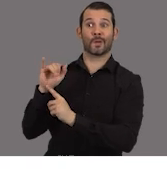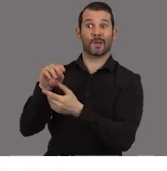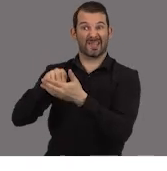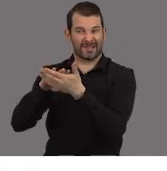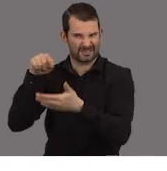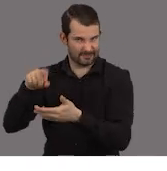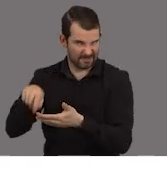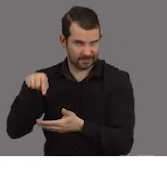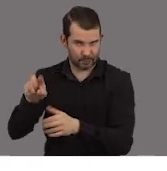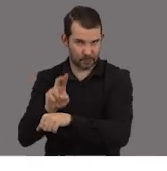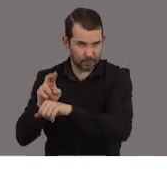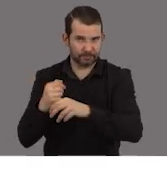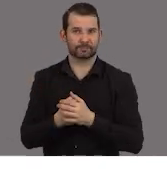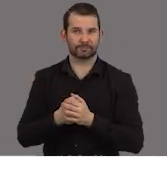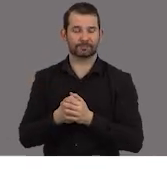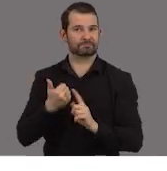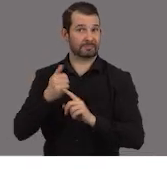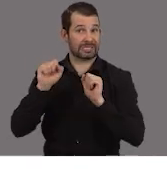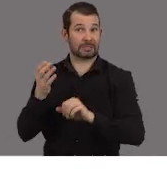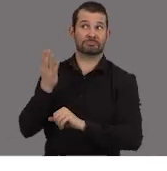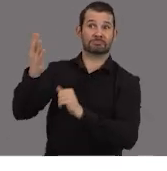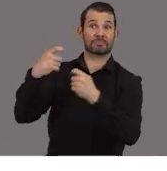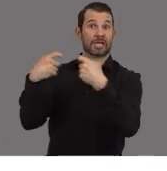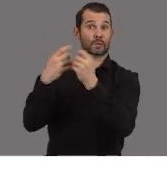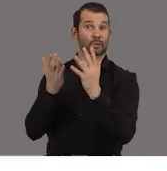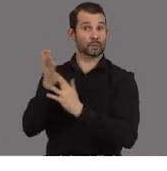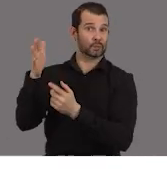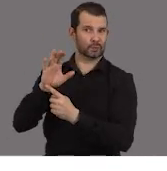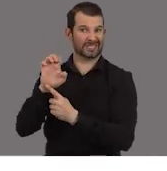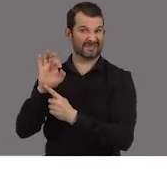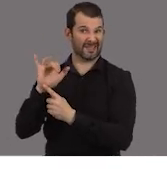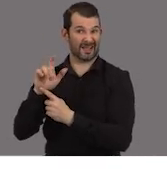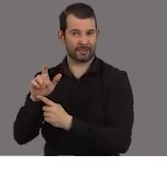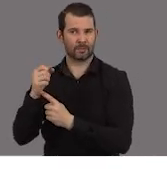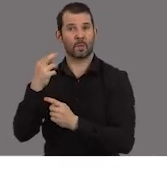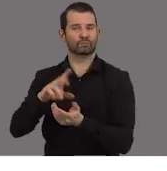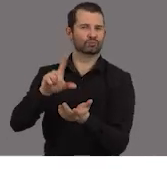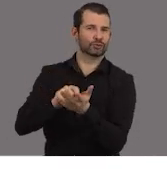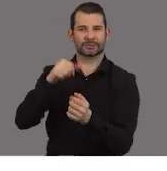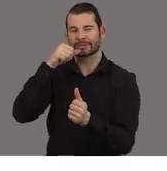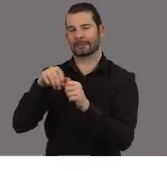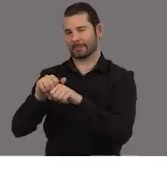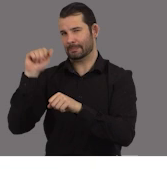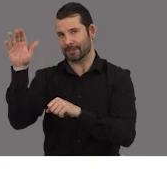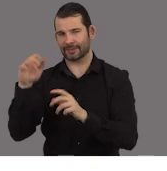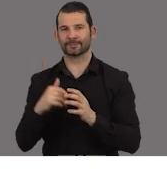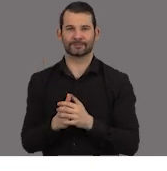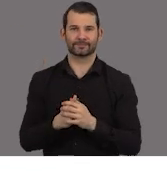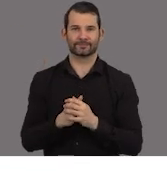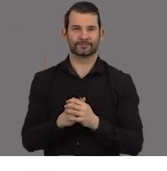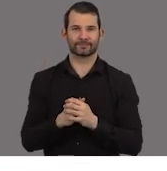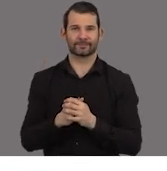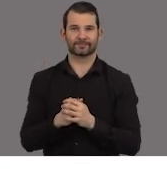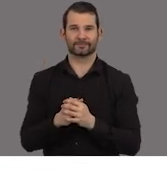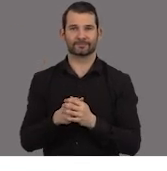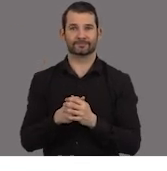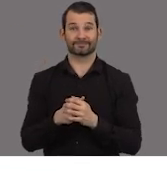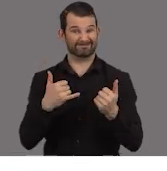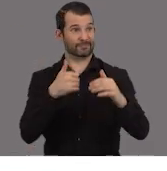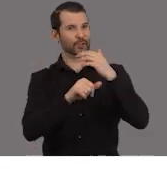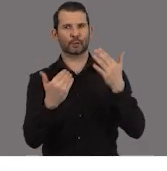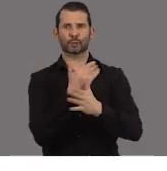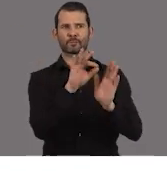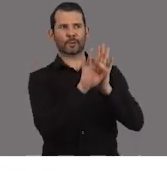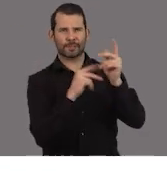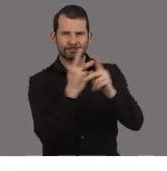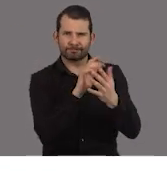your organization's coin. They can be submitted electronically through e-file or printed and mailed.